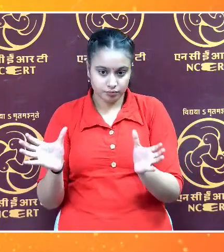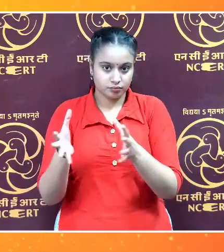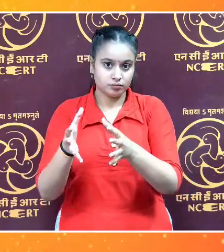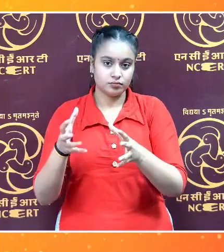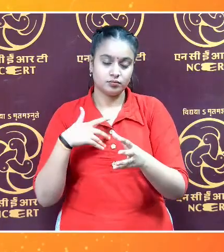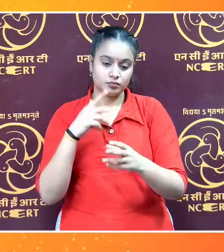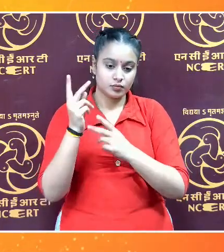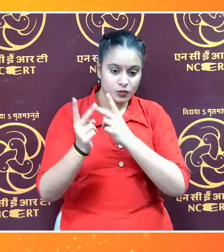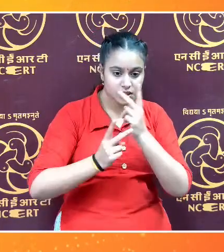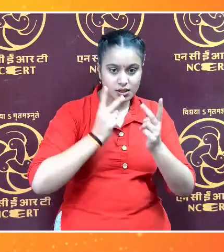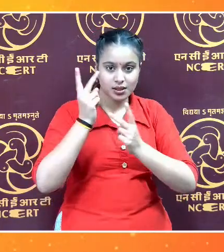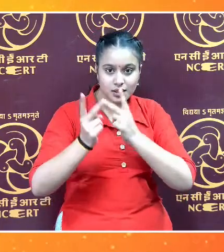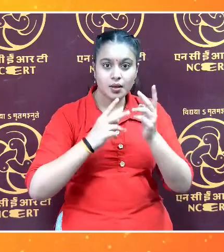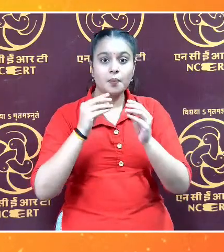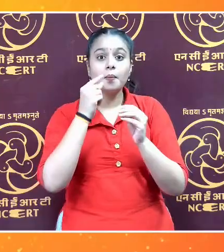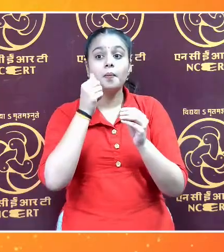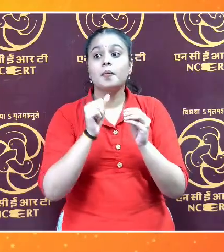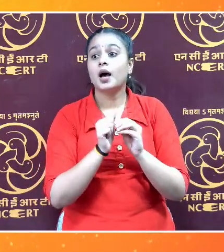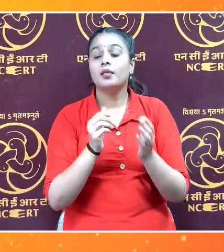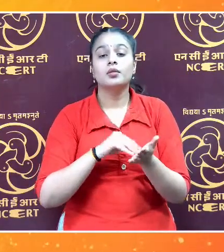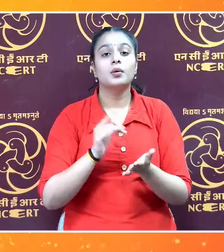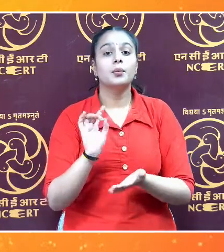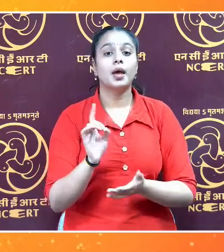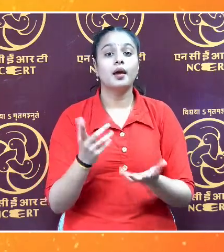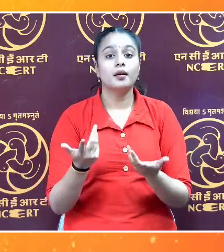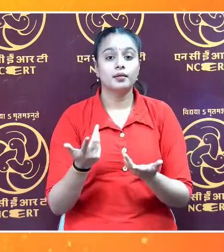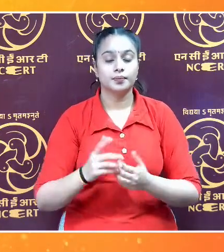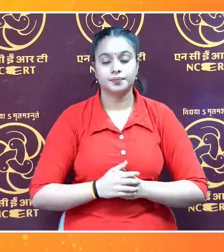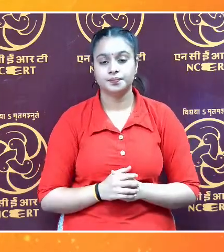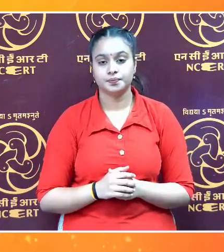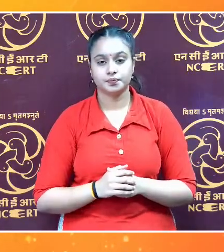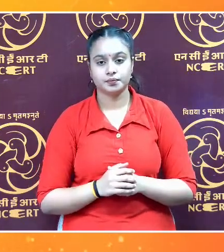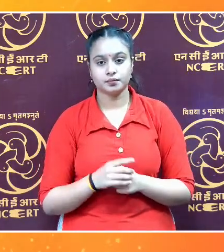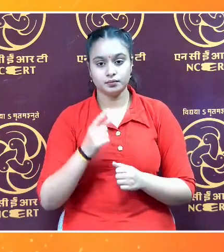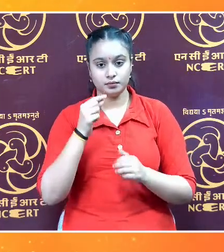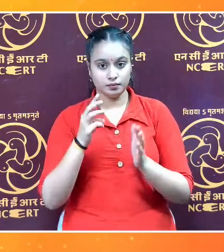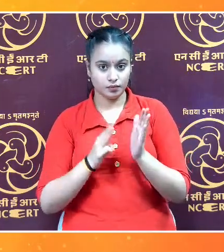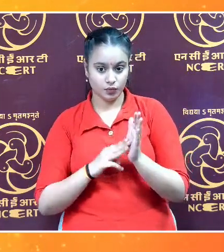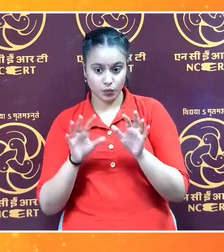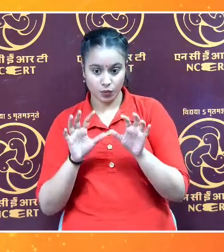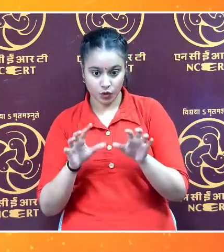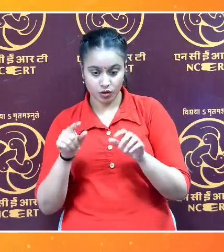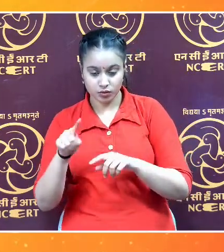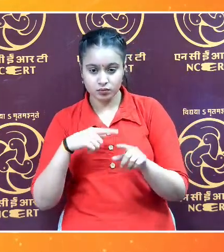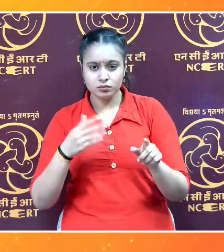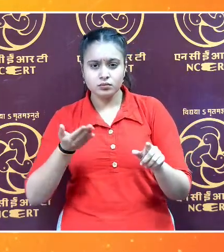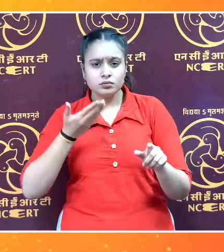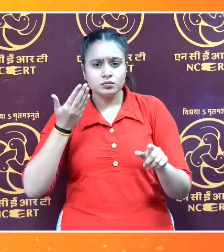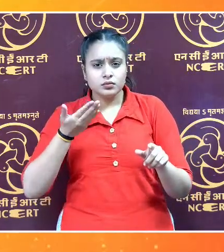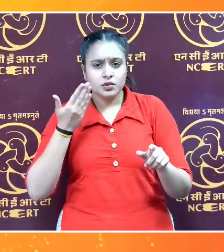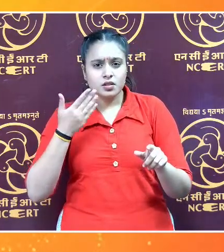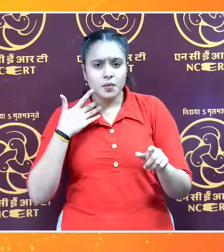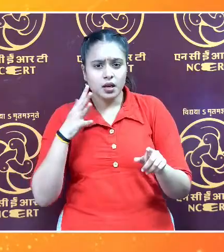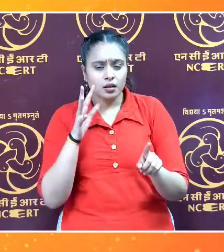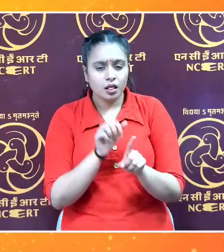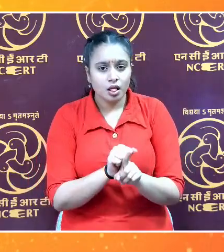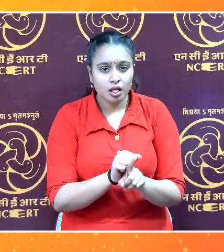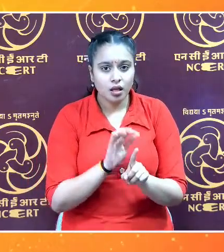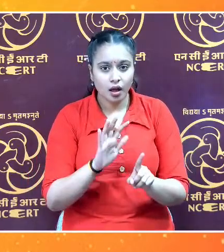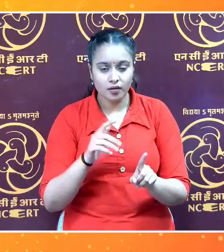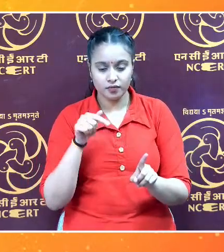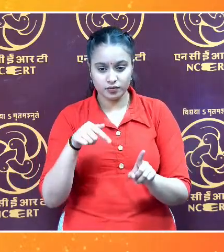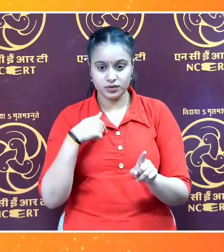looking for Badal as he is nowhere to be seen. So Moti caught Badal's scent. Now you know, Harpreet, that